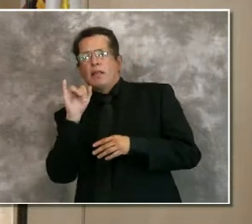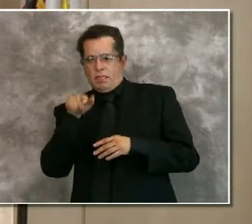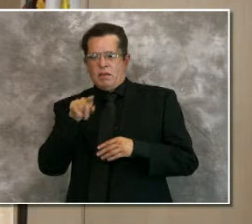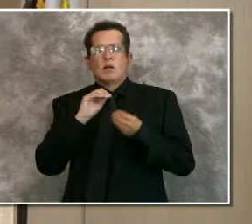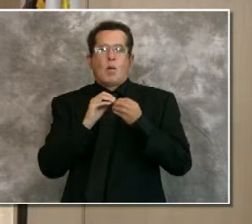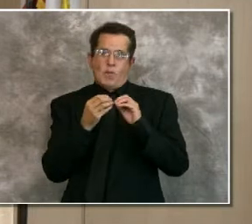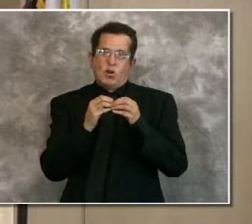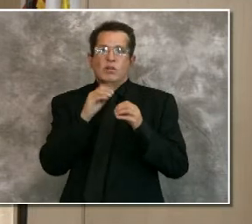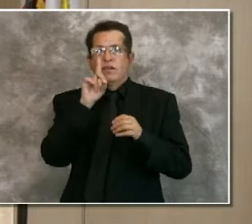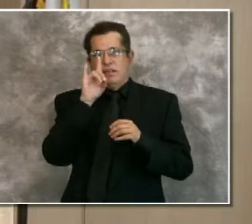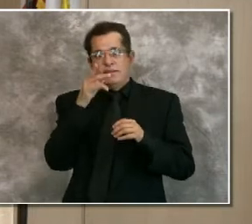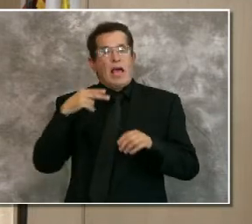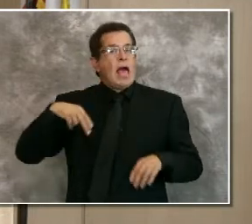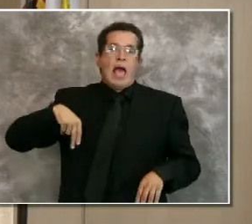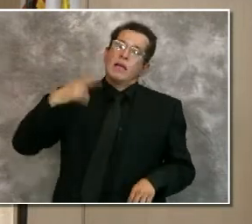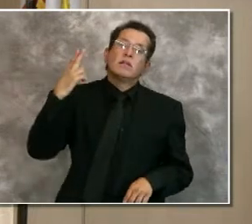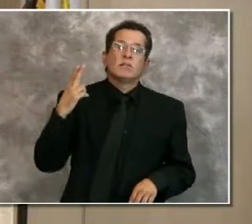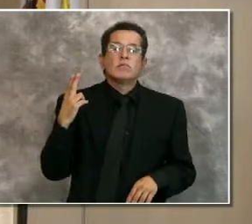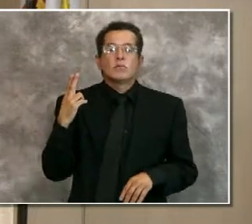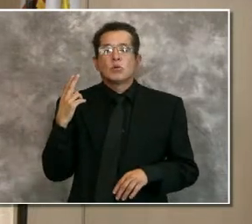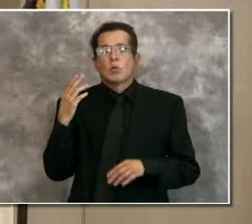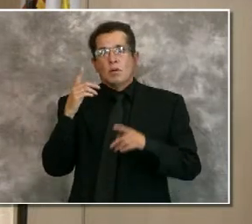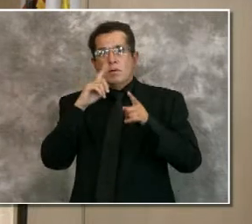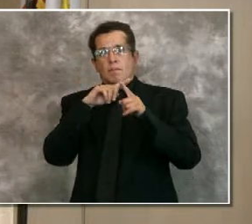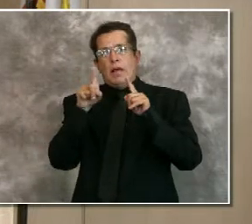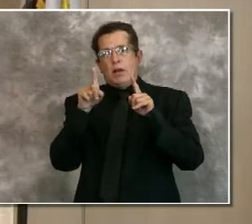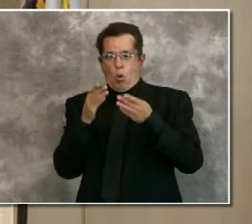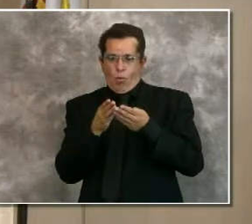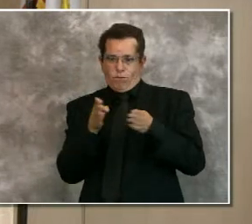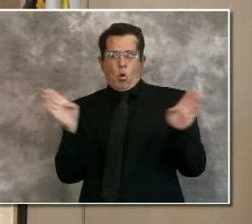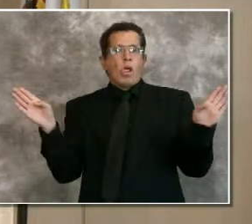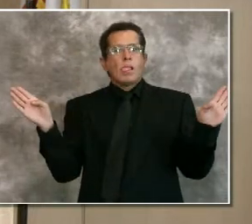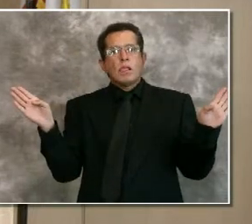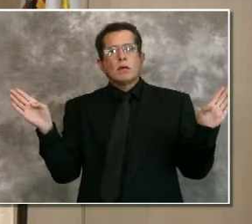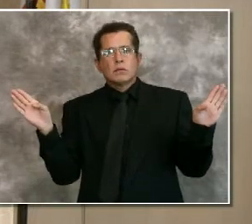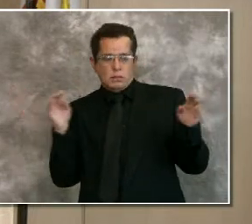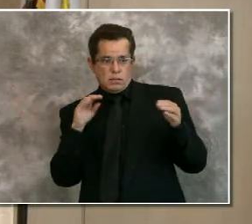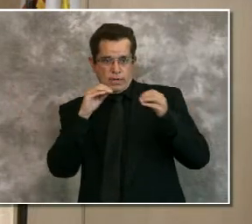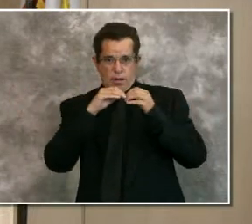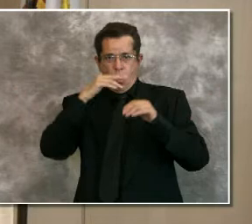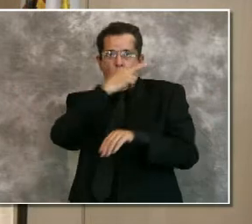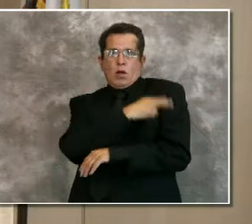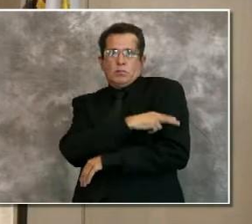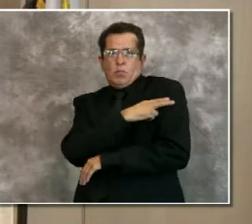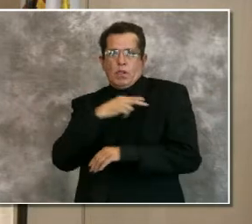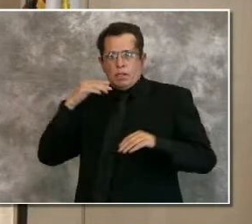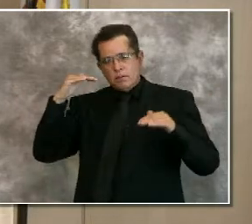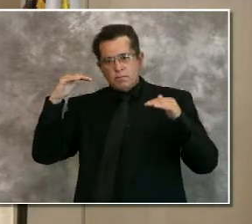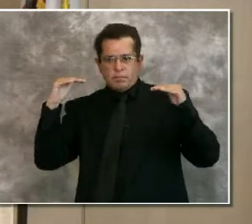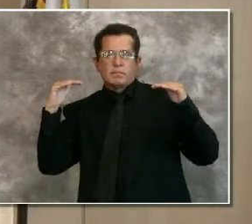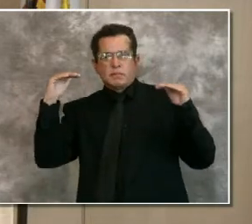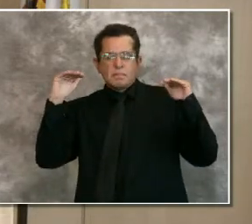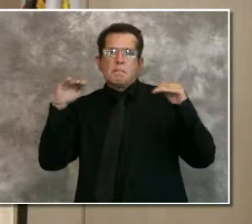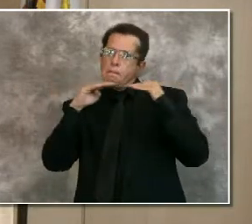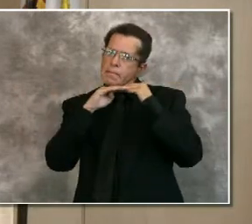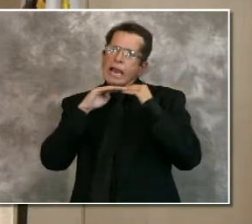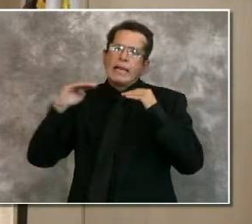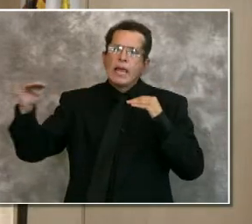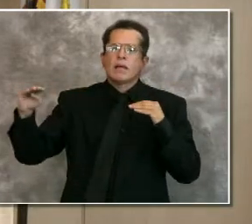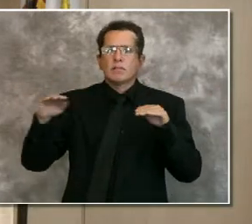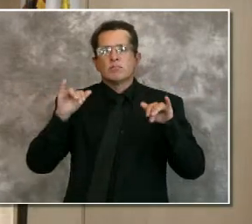were overall at a record high, but the overall number of hospitalizations is maintained